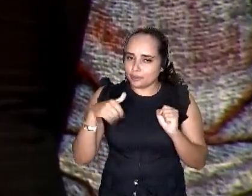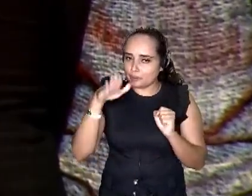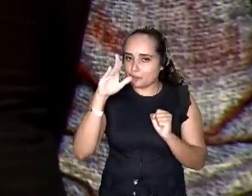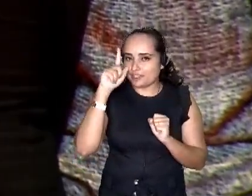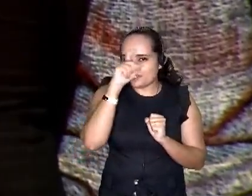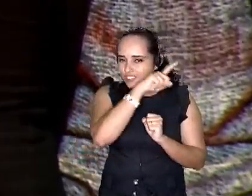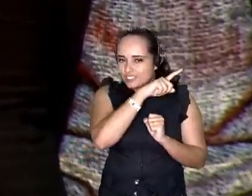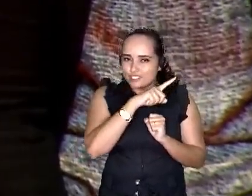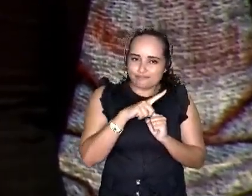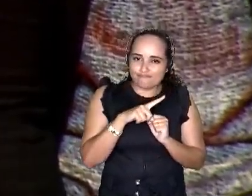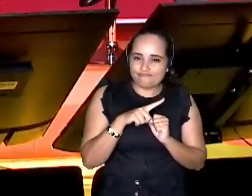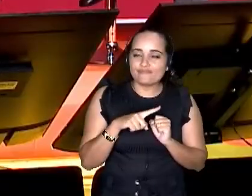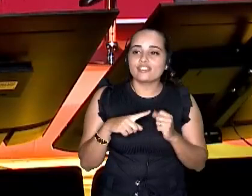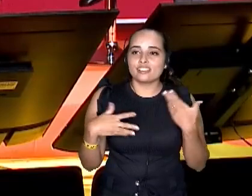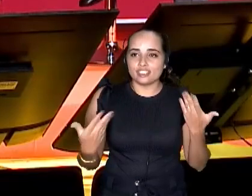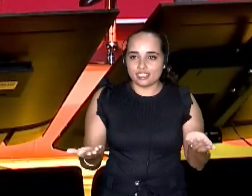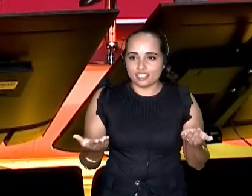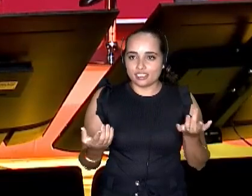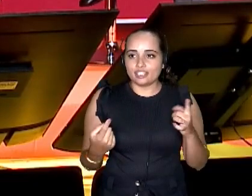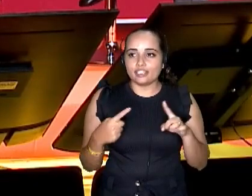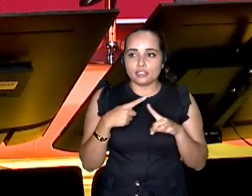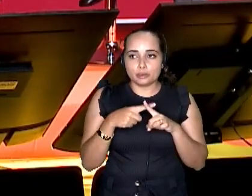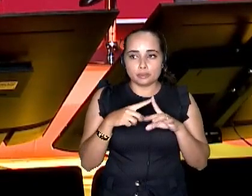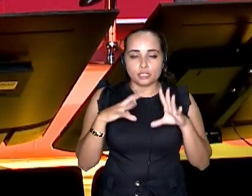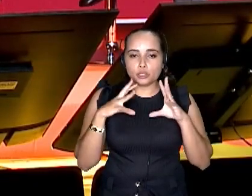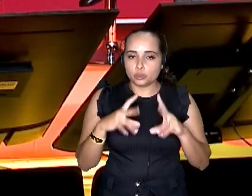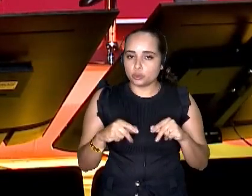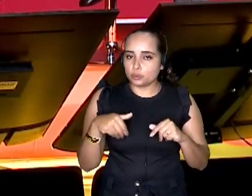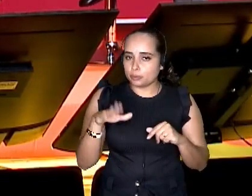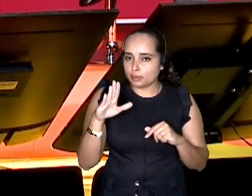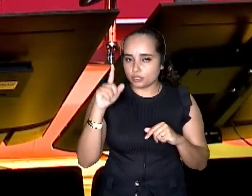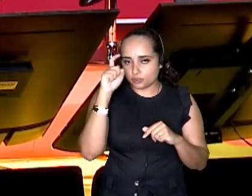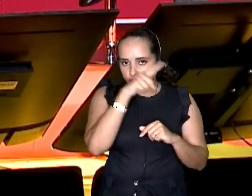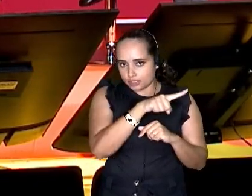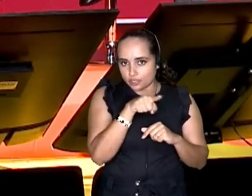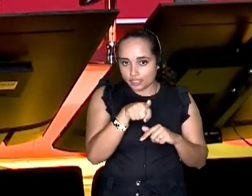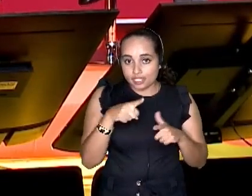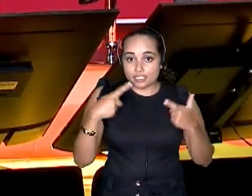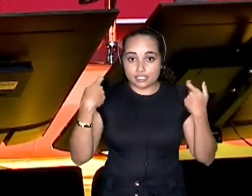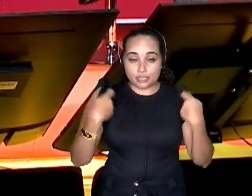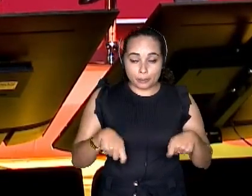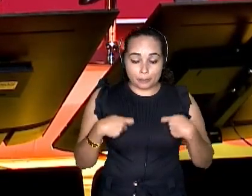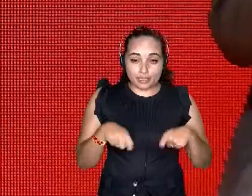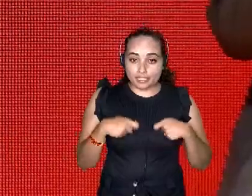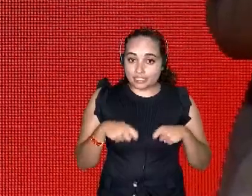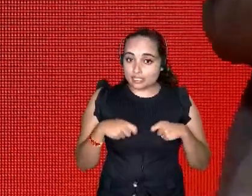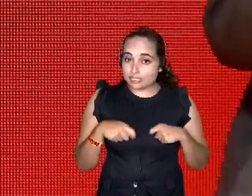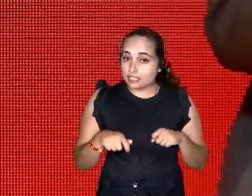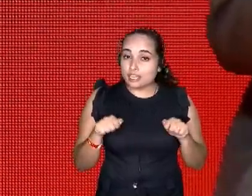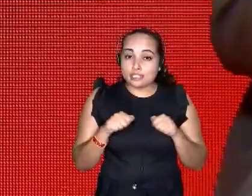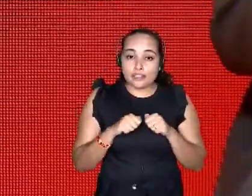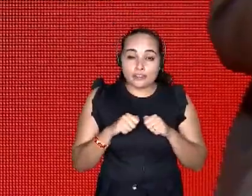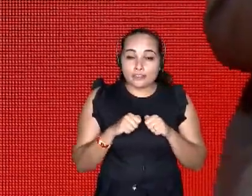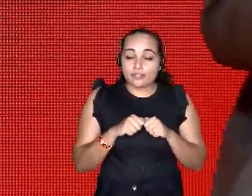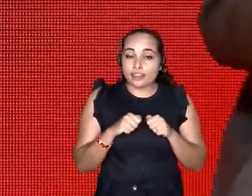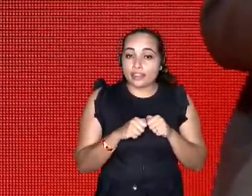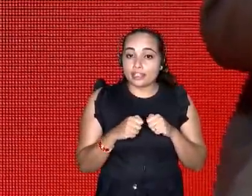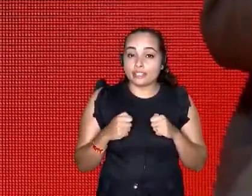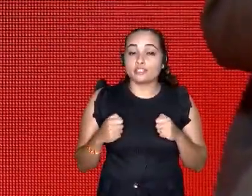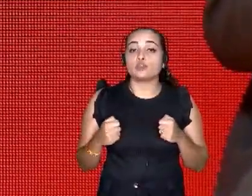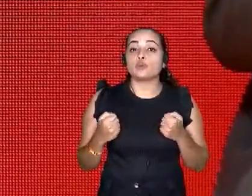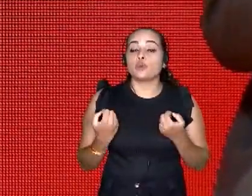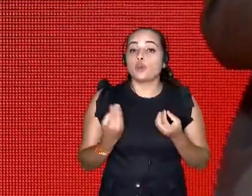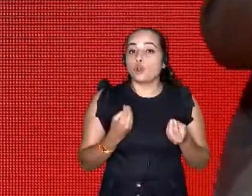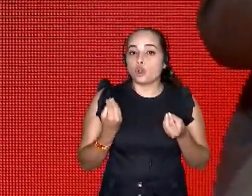sophisticated. And if I may also add, it needs to be done on a contemporaneous basis. Yeah, 5 years